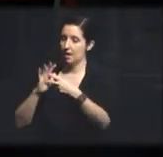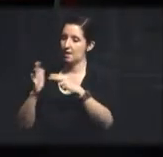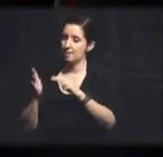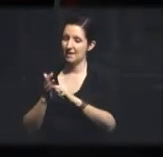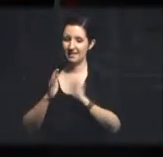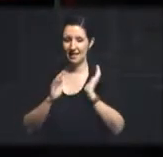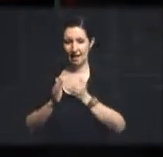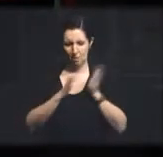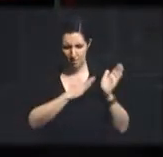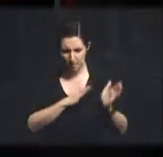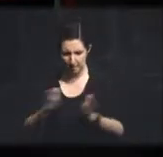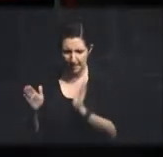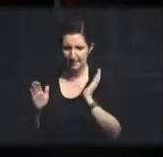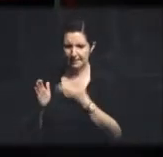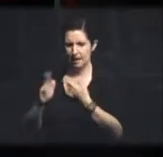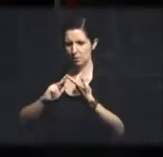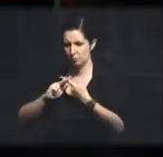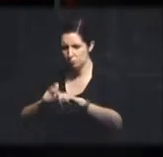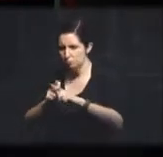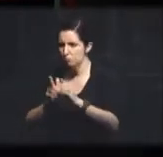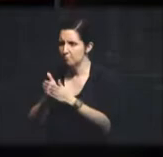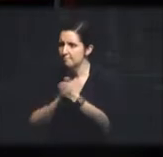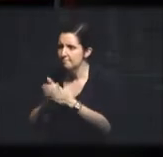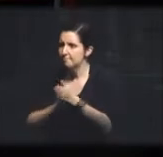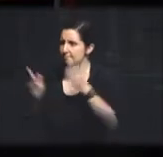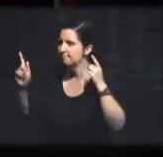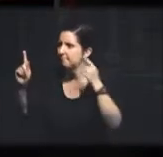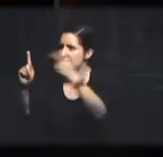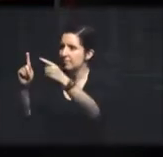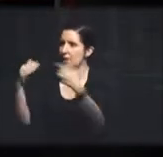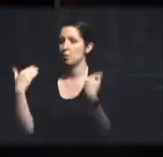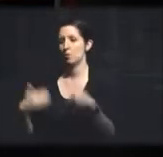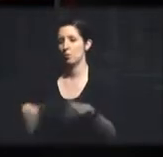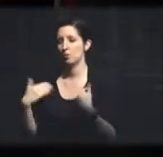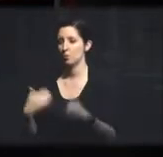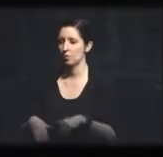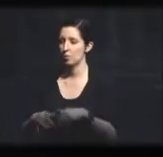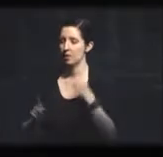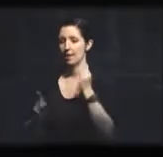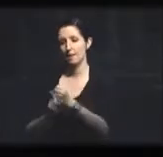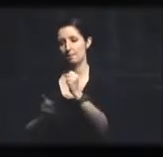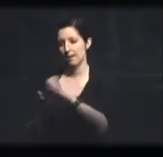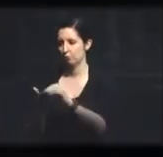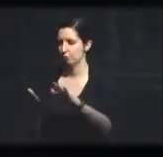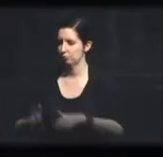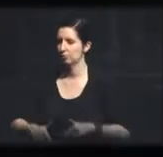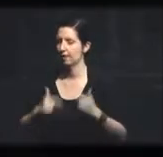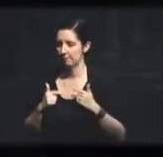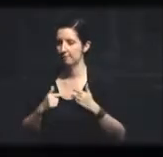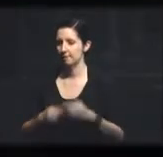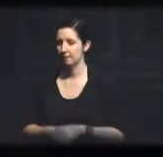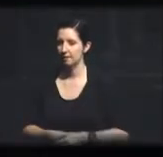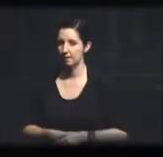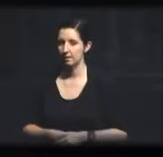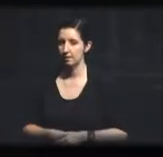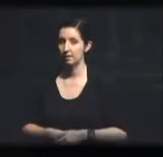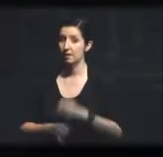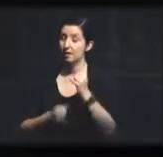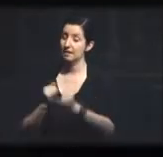of individual commitment has made a tremendous difference for our students. And the last thing I want to tell you